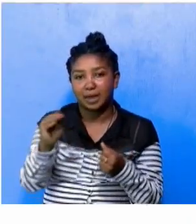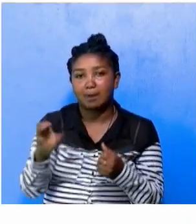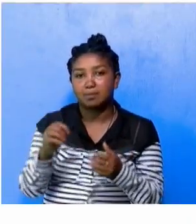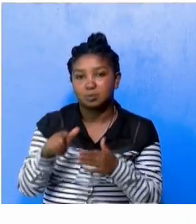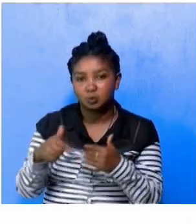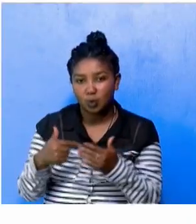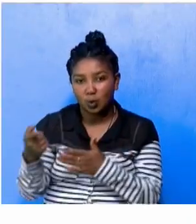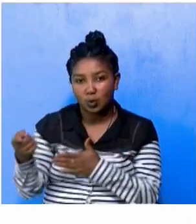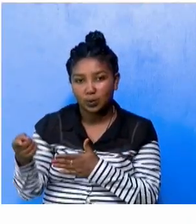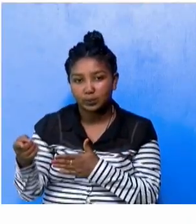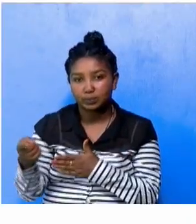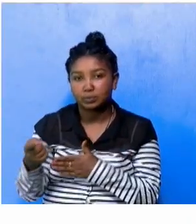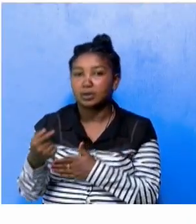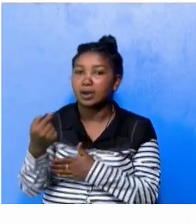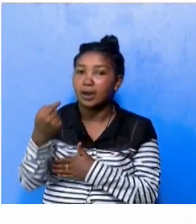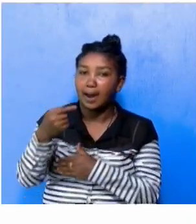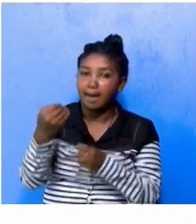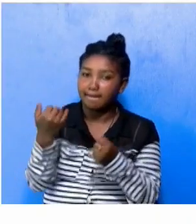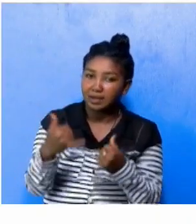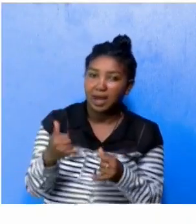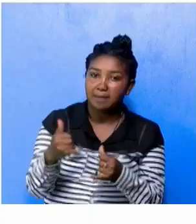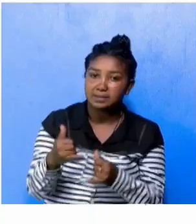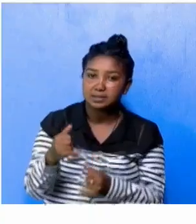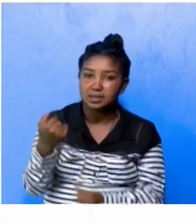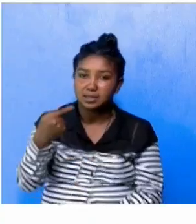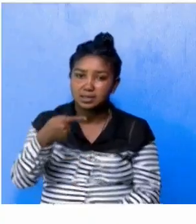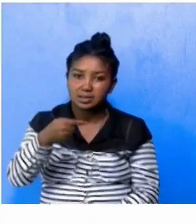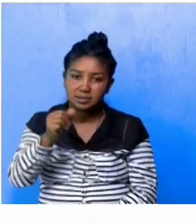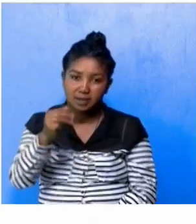So games